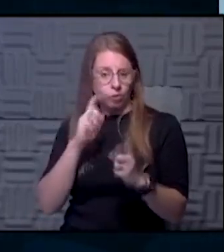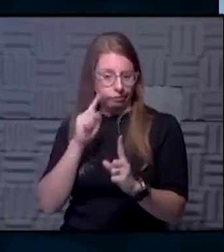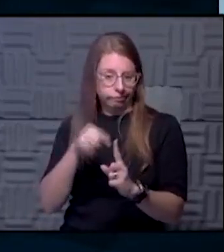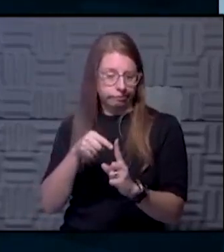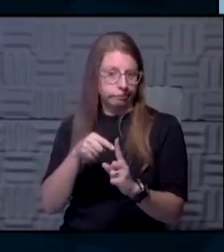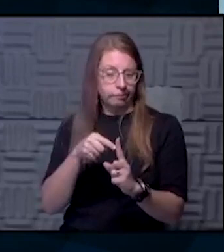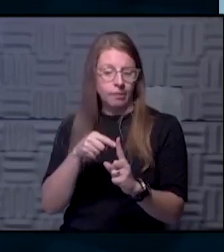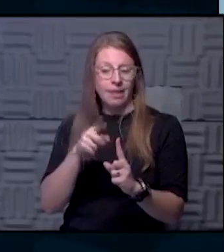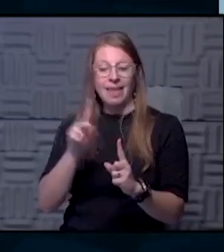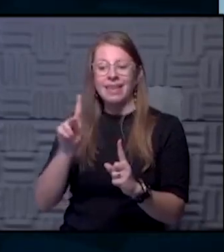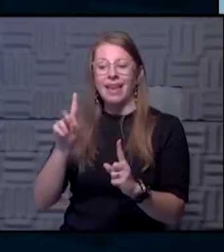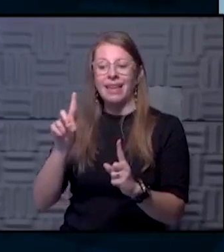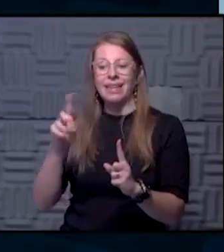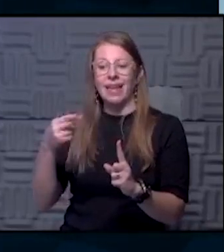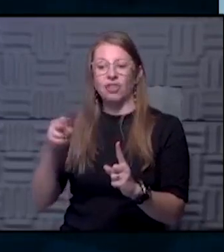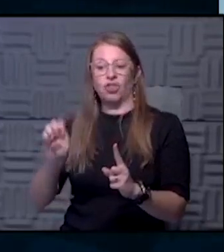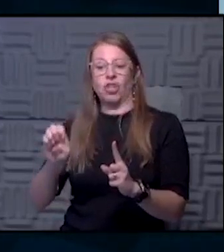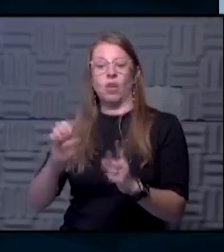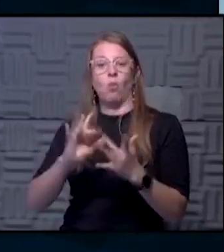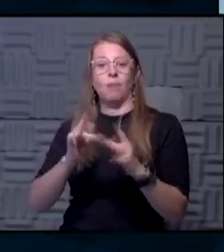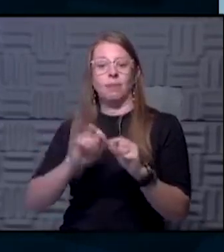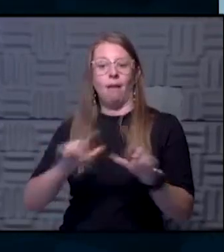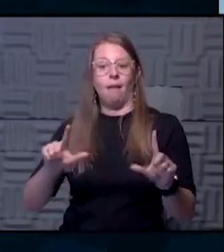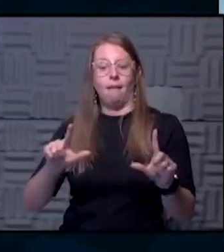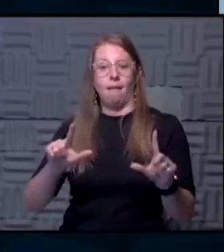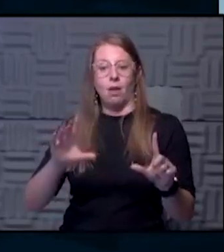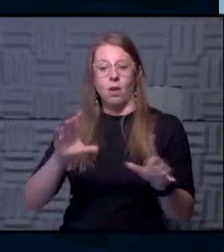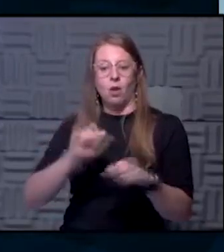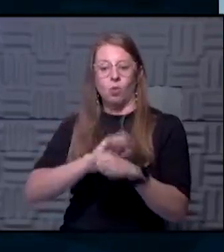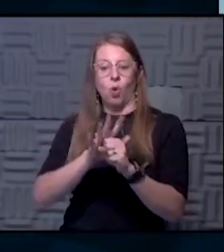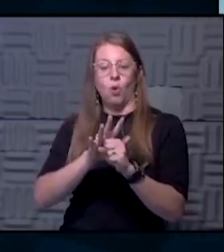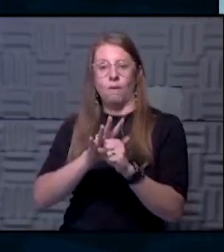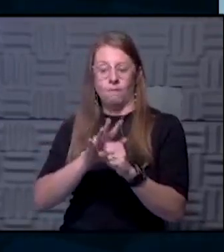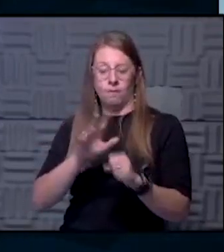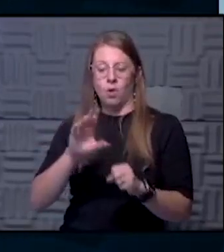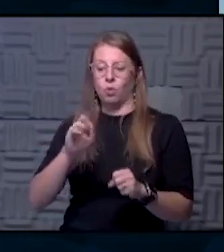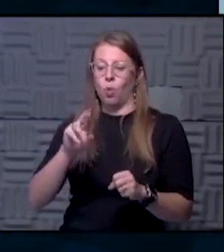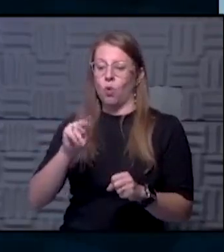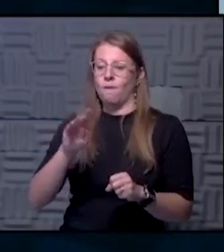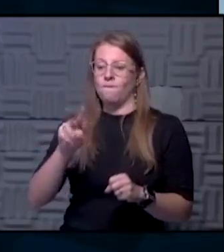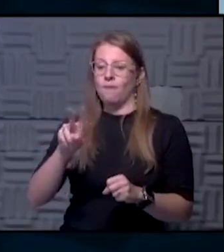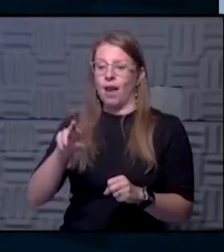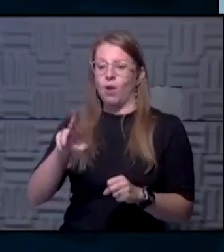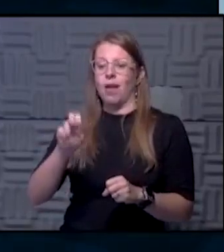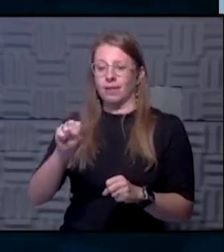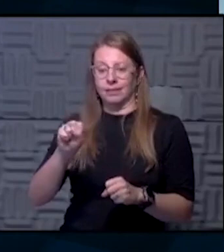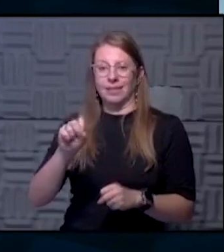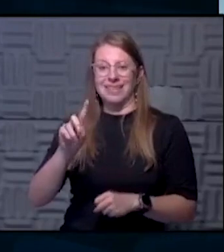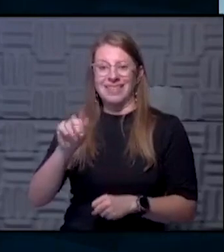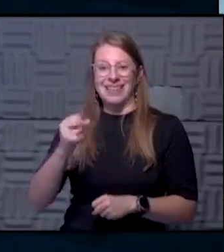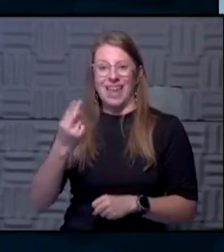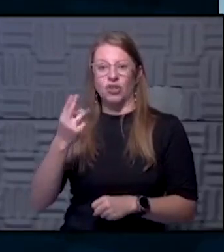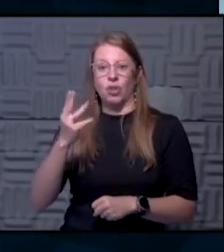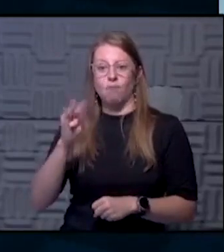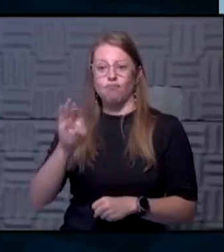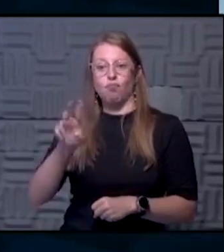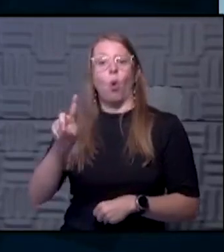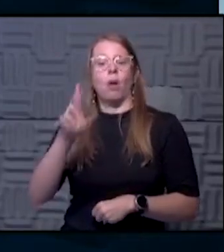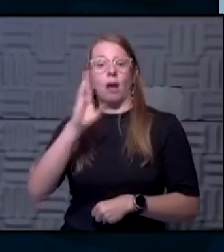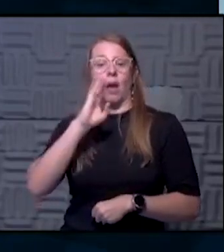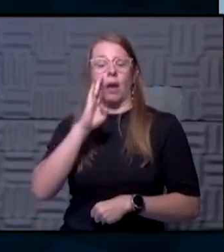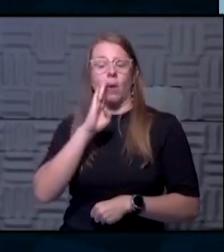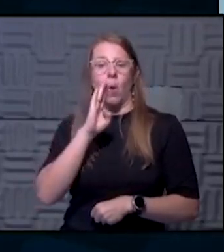the KDHE website and go to the coronavirus dashboard, I know that school topic is a very